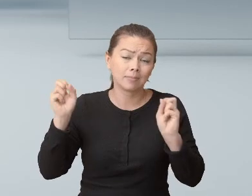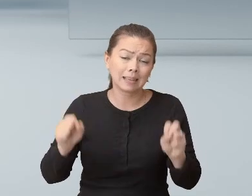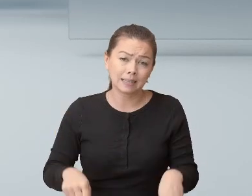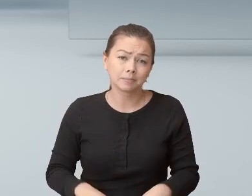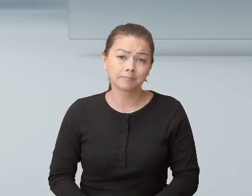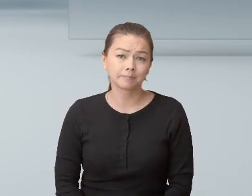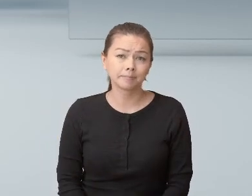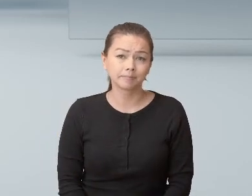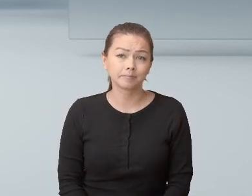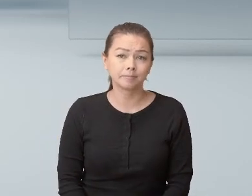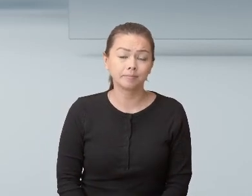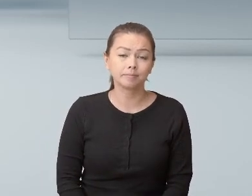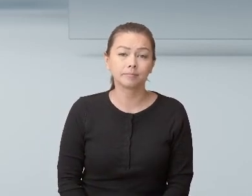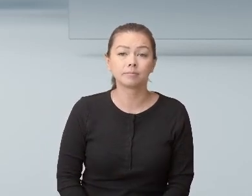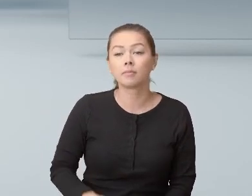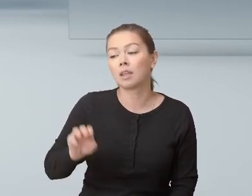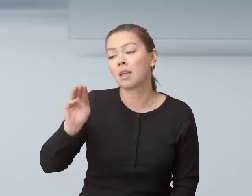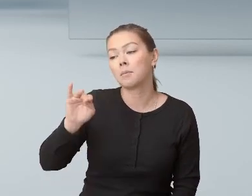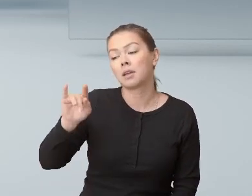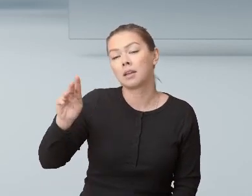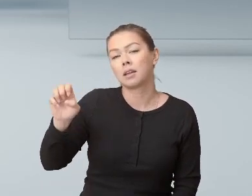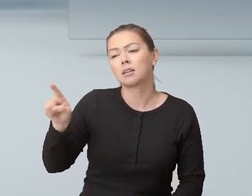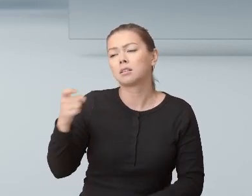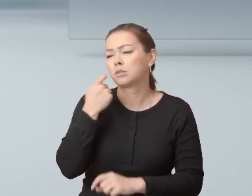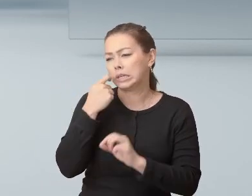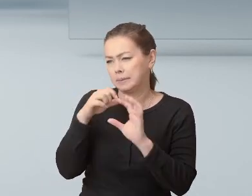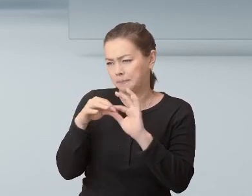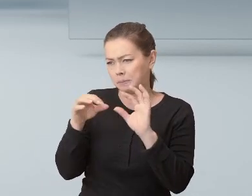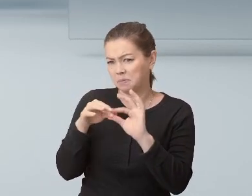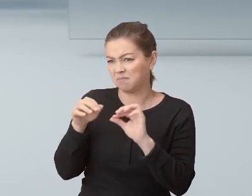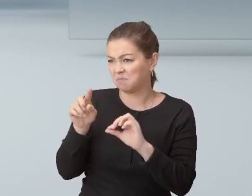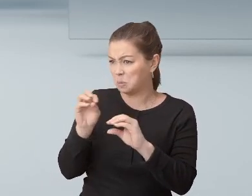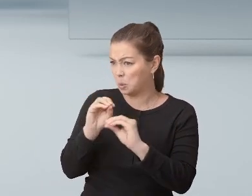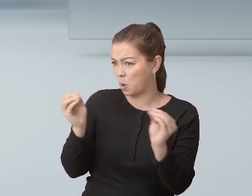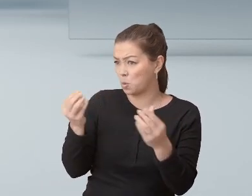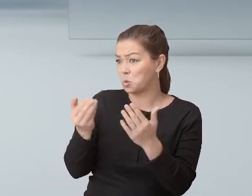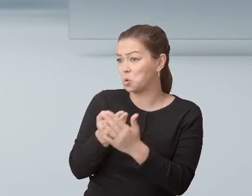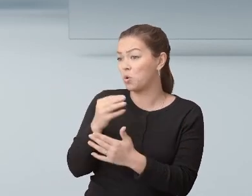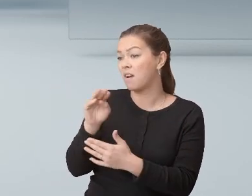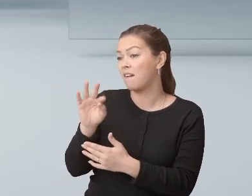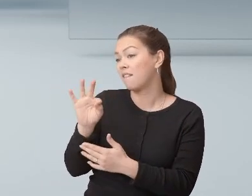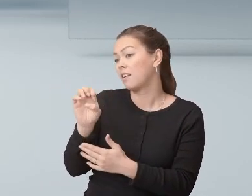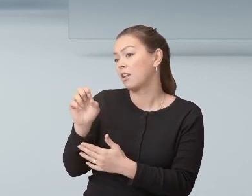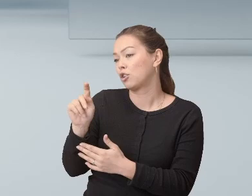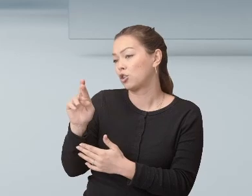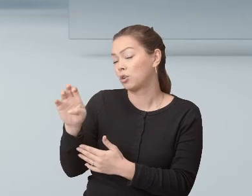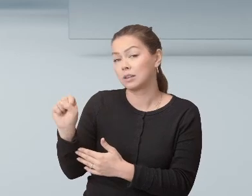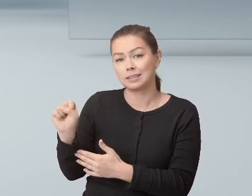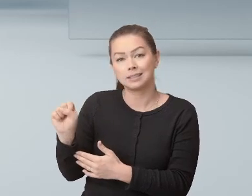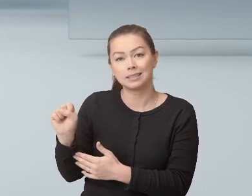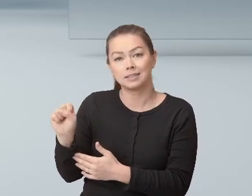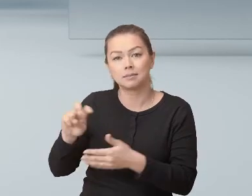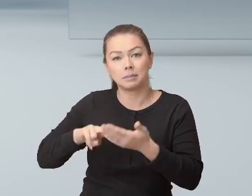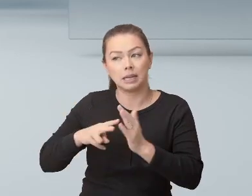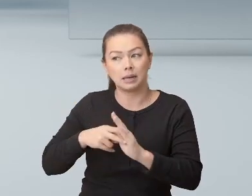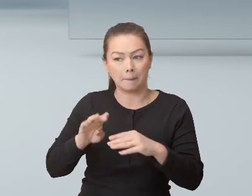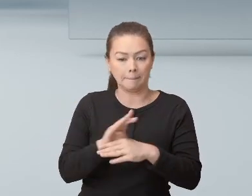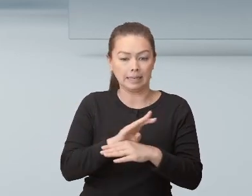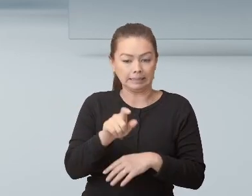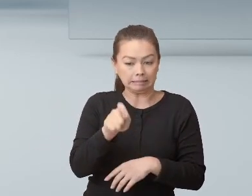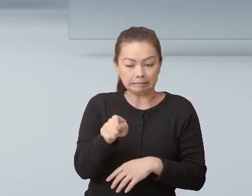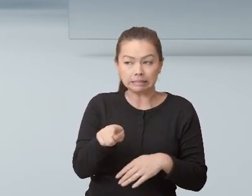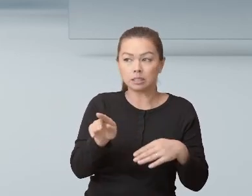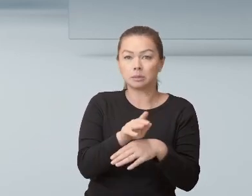that there's no new features coming out on these products, right? But yet business demands they're always there. Business needs are always